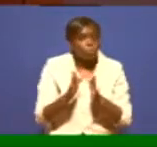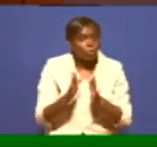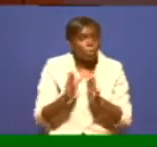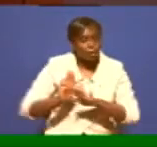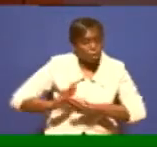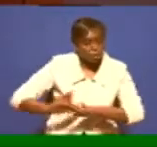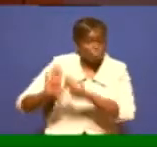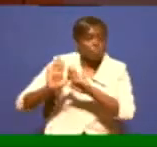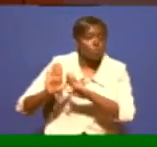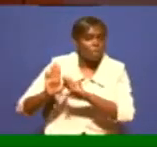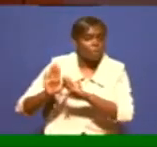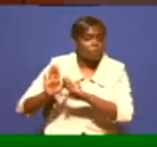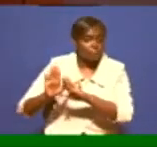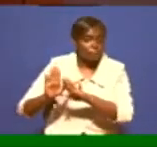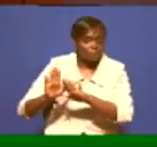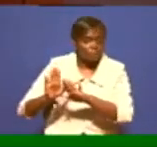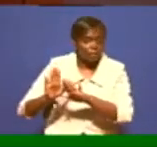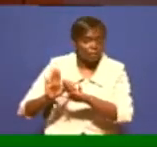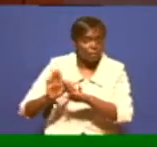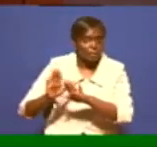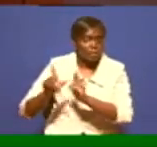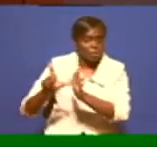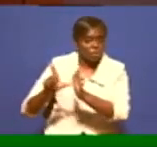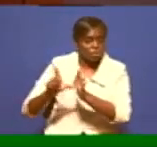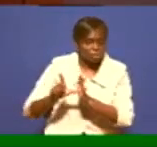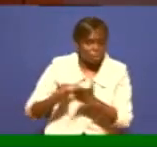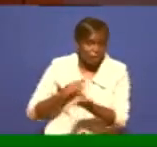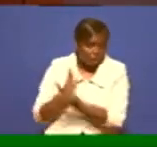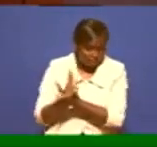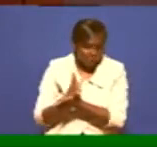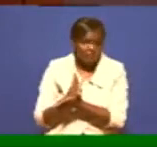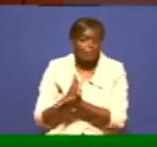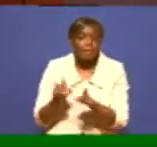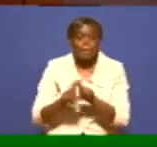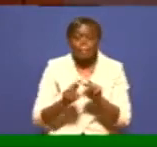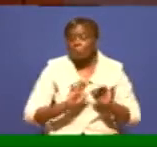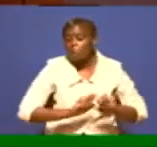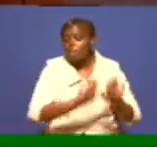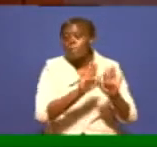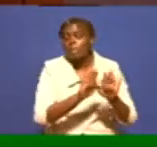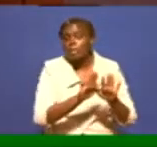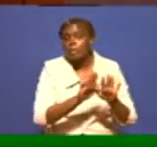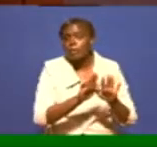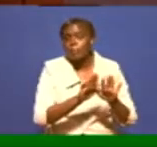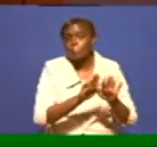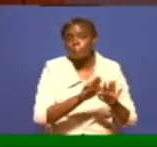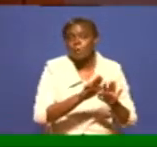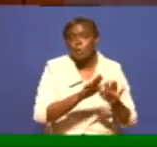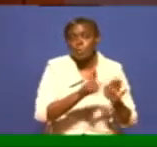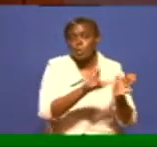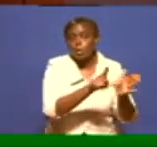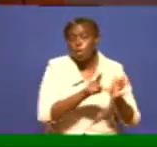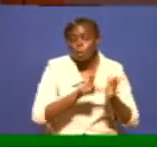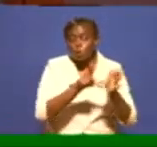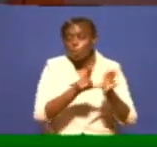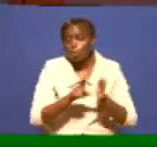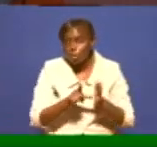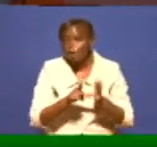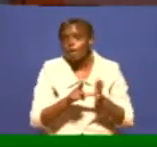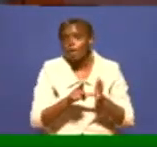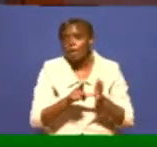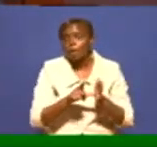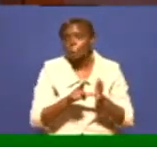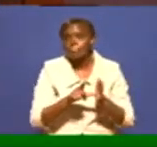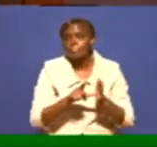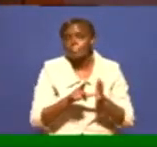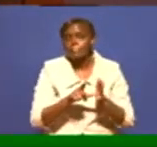do with guaranteed debt, and you leave out issues to do with the pending bills. Honorable Speaker, the reason why you